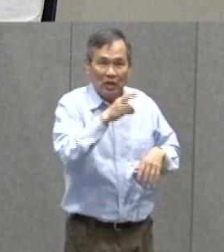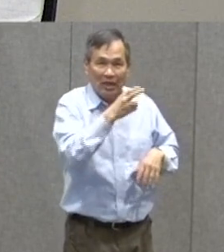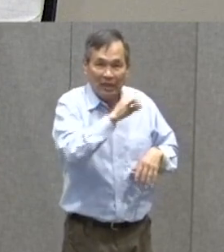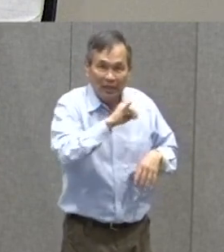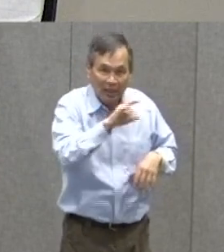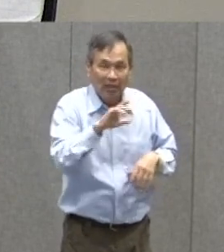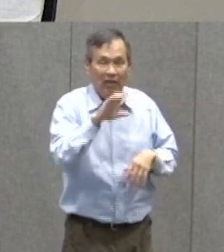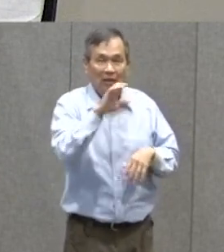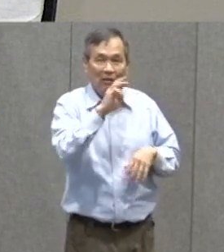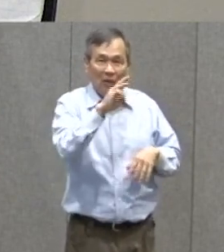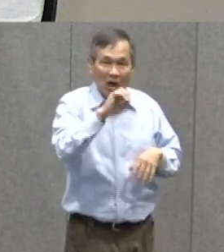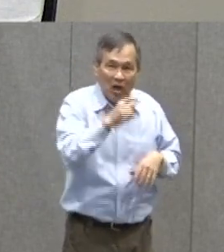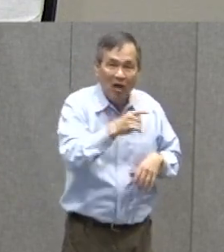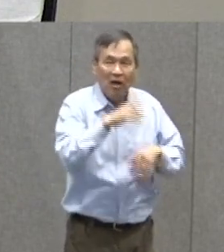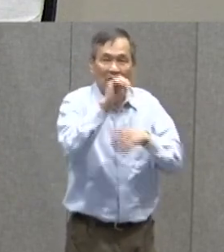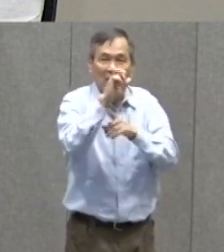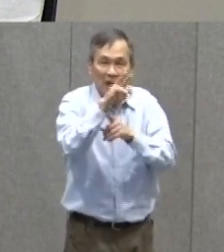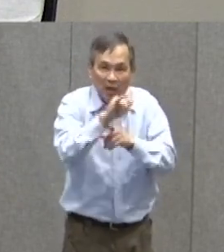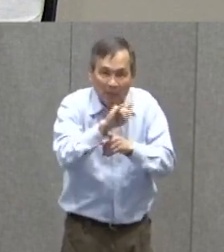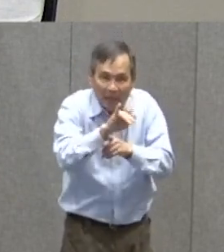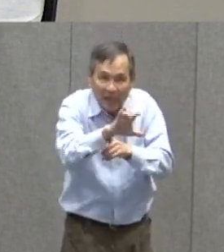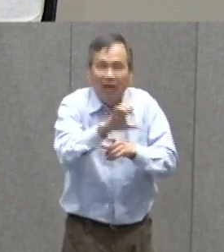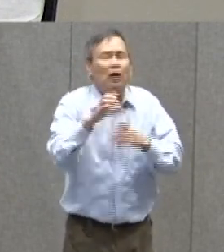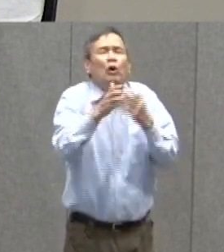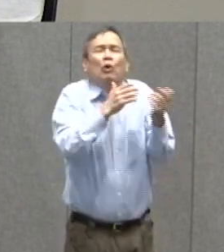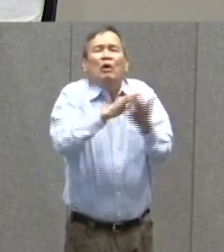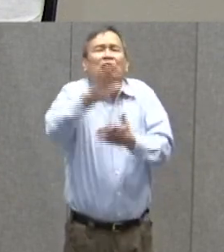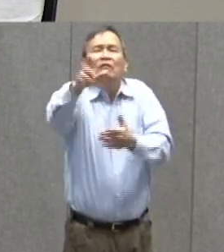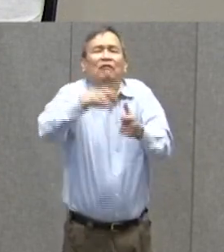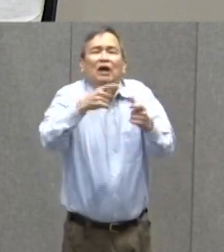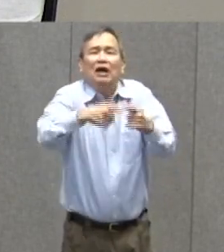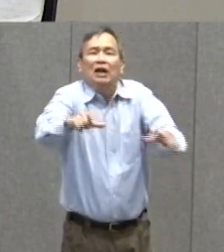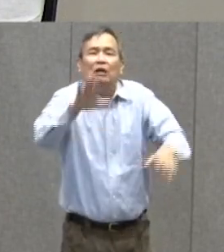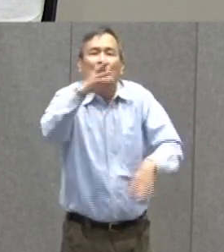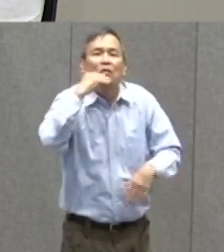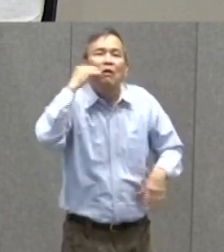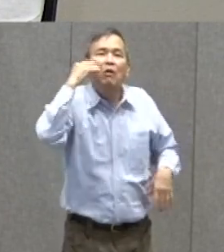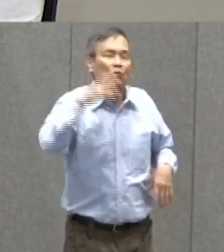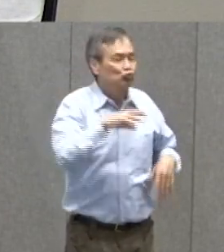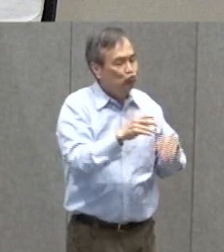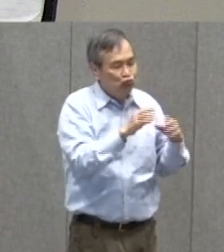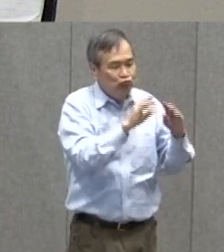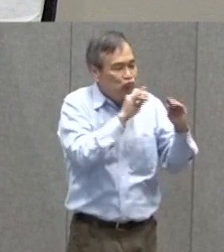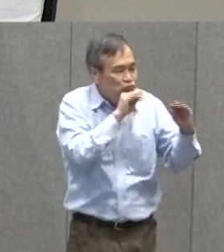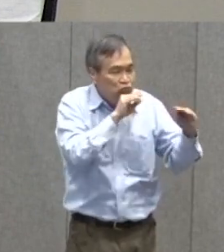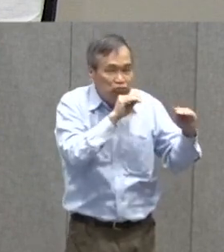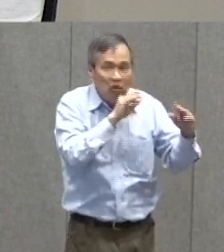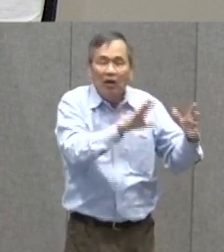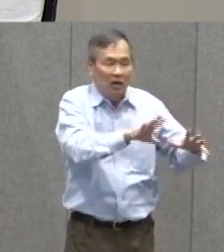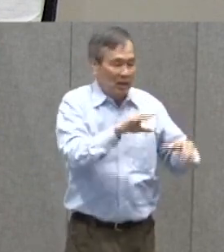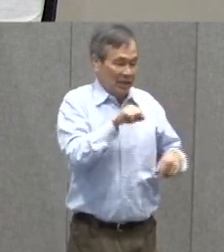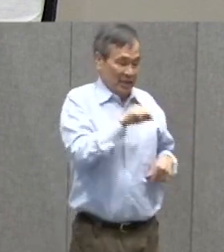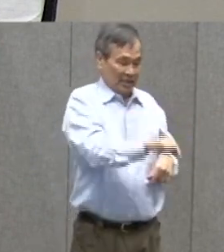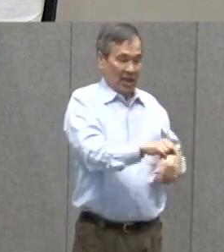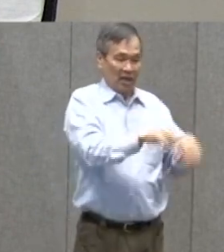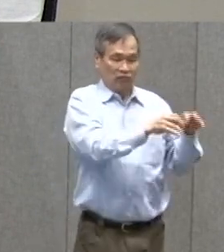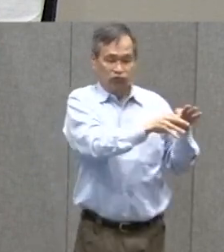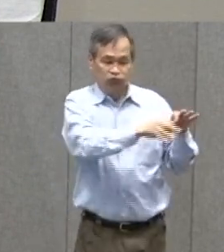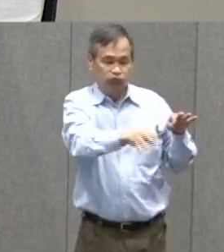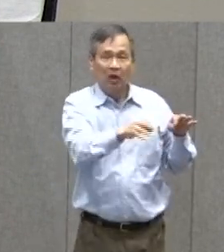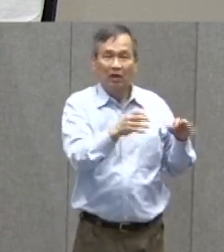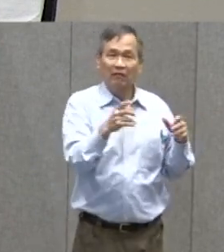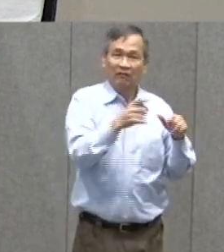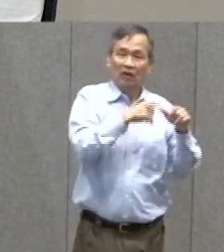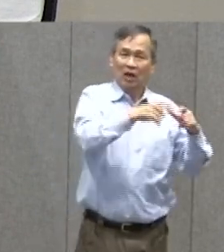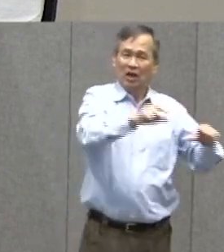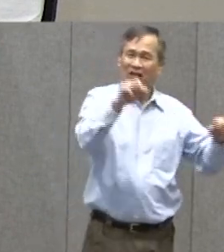Hmong, Arabic, whatever that home language may be. You may do that because our objective is, of course, to develop the English language,